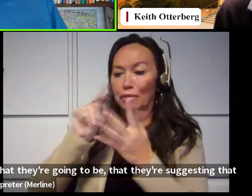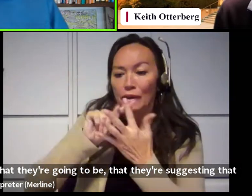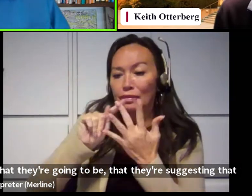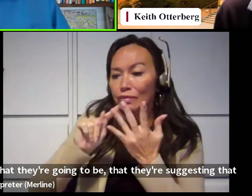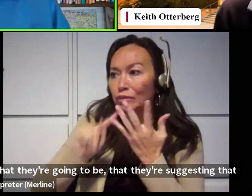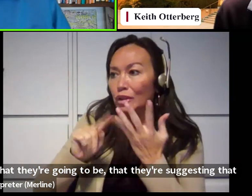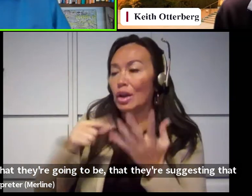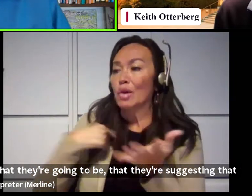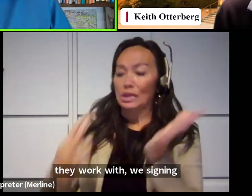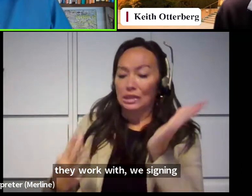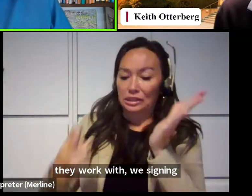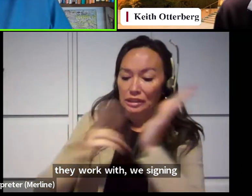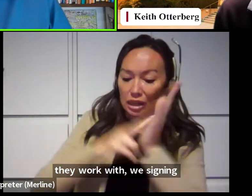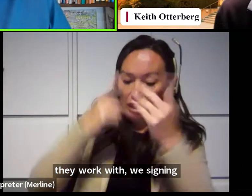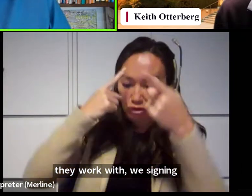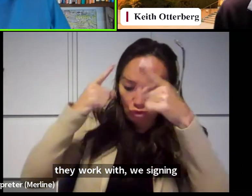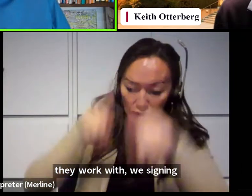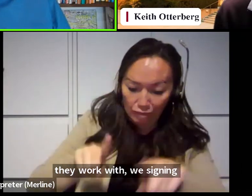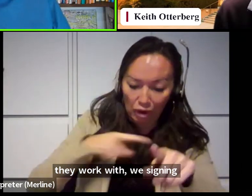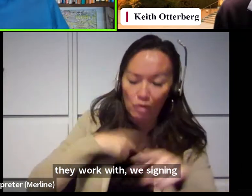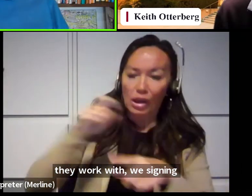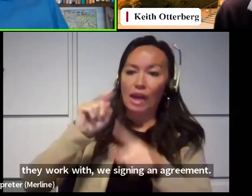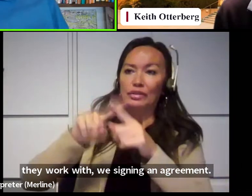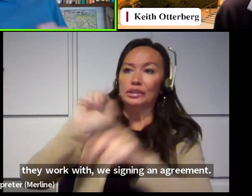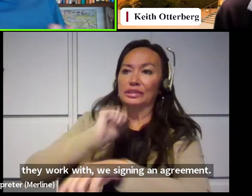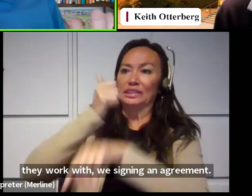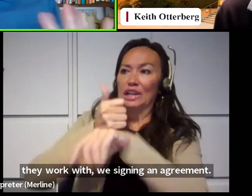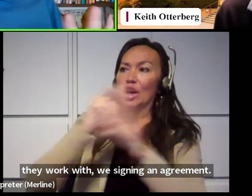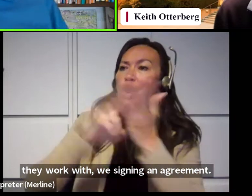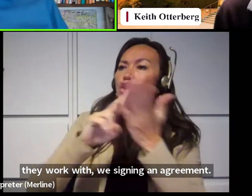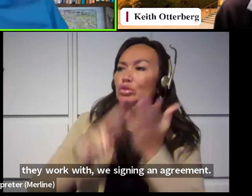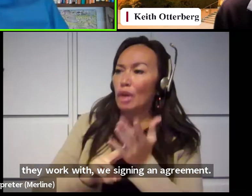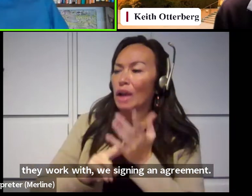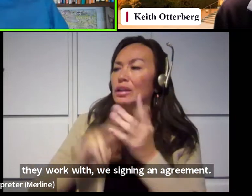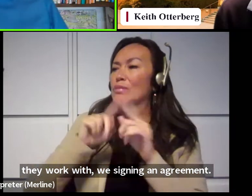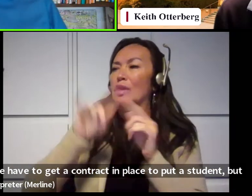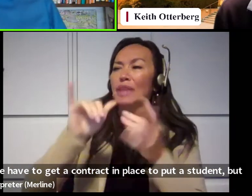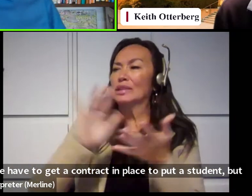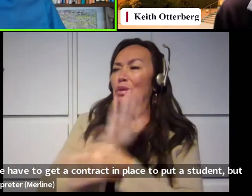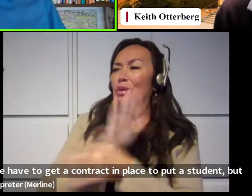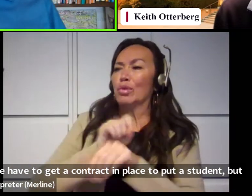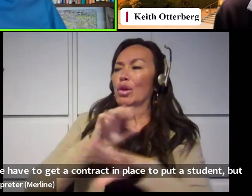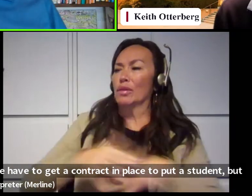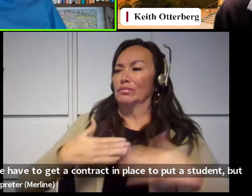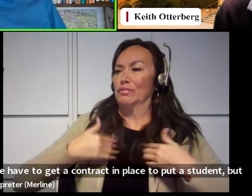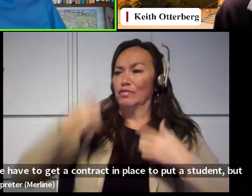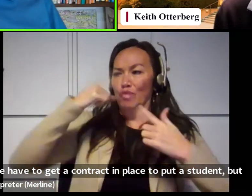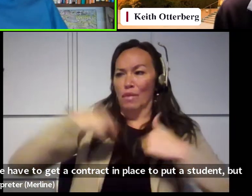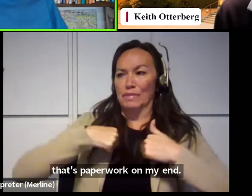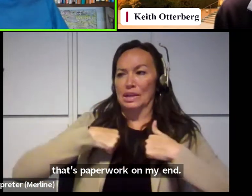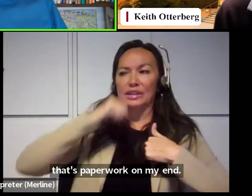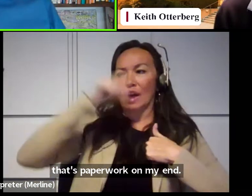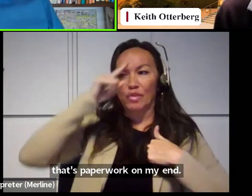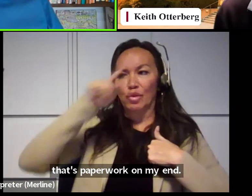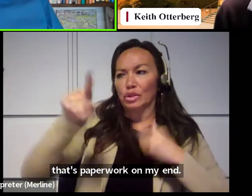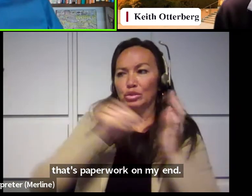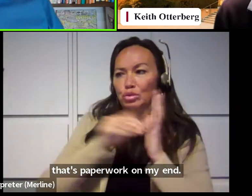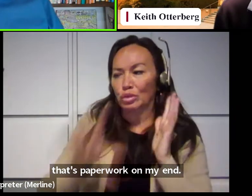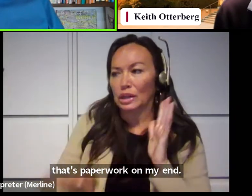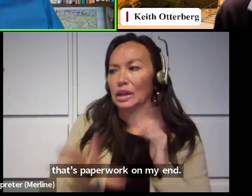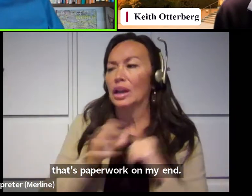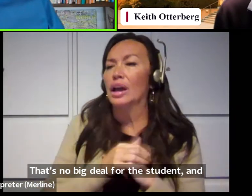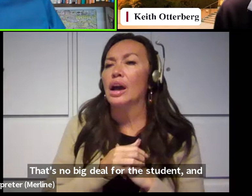agreement. We have to get a contract in place to put a student, but that's paperwork on my end. That's no big deal for the student.